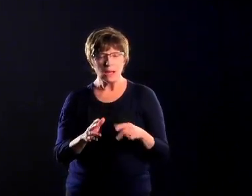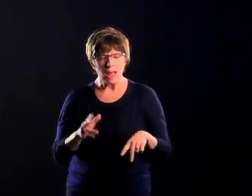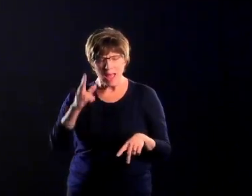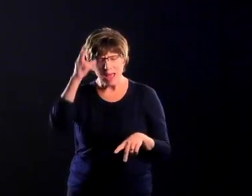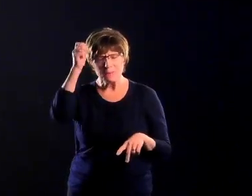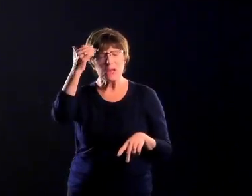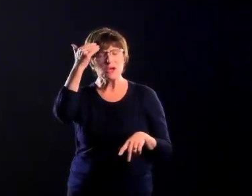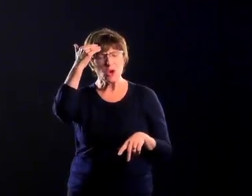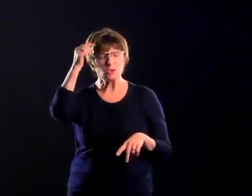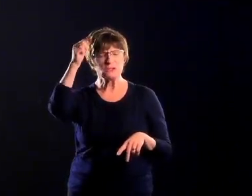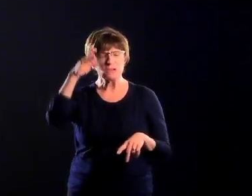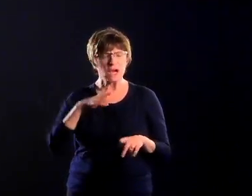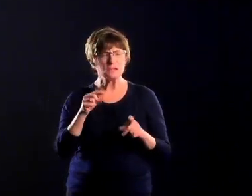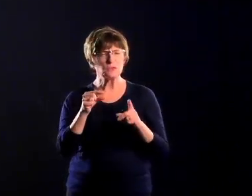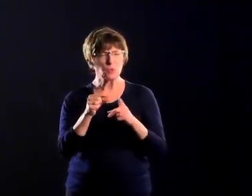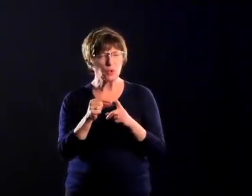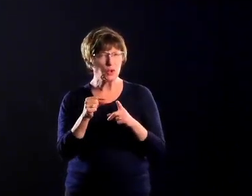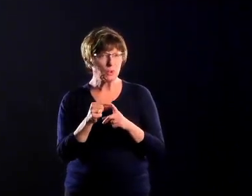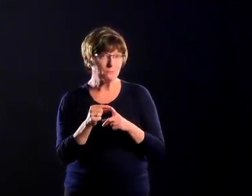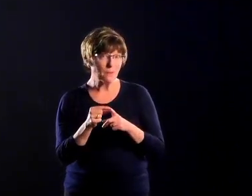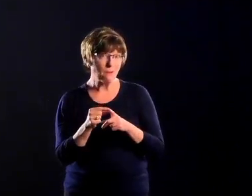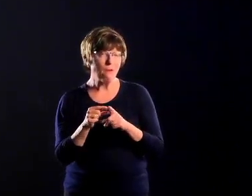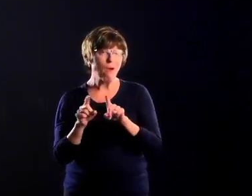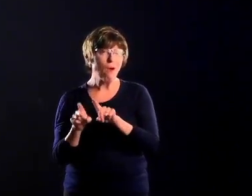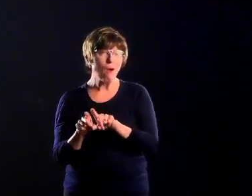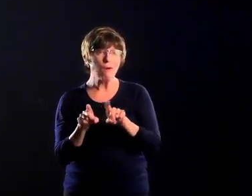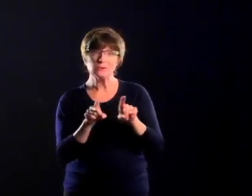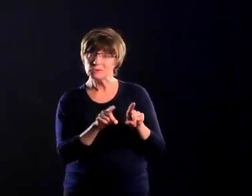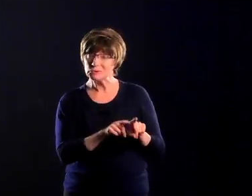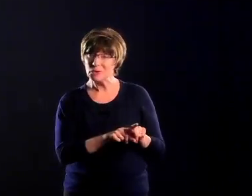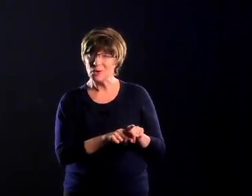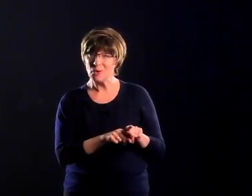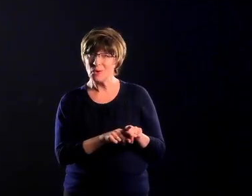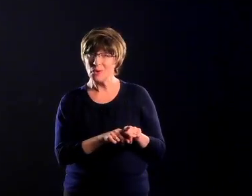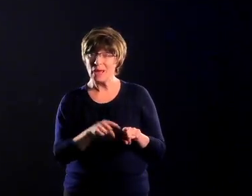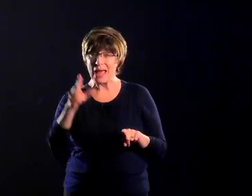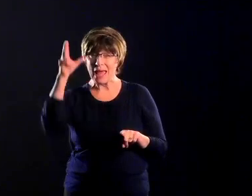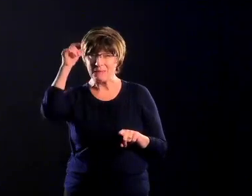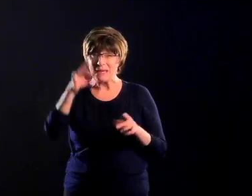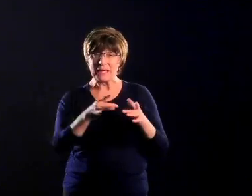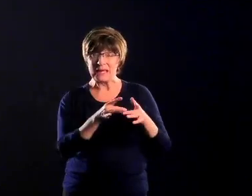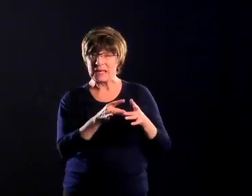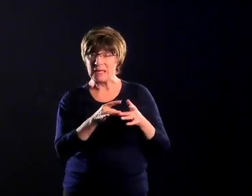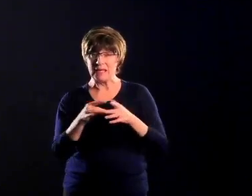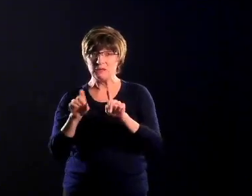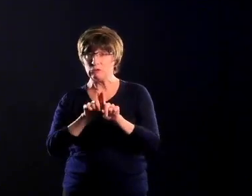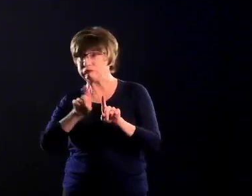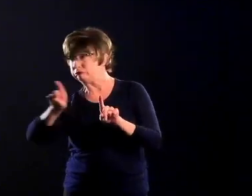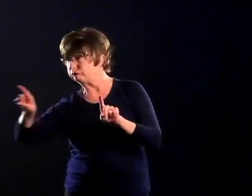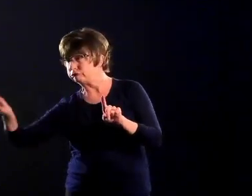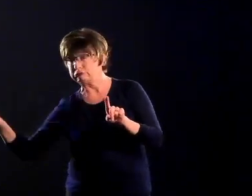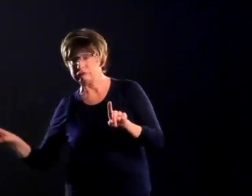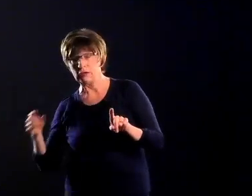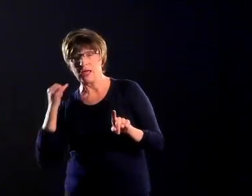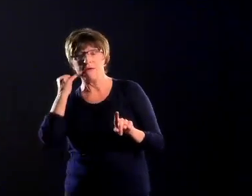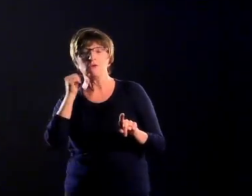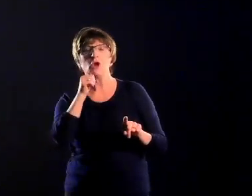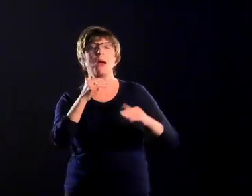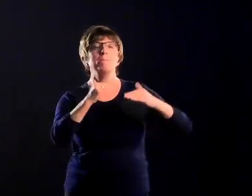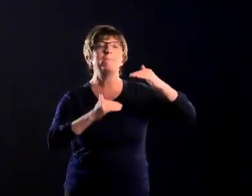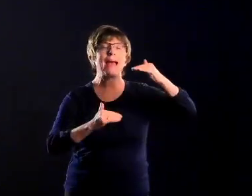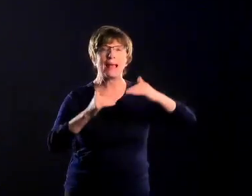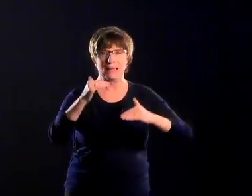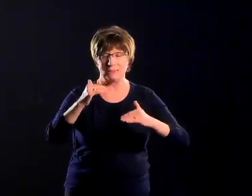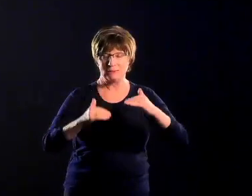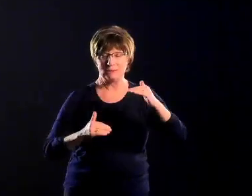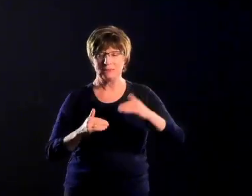but also with it, the enemy can lead you astray if you don't stay balanced. So that's